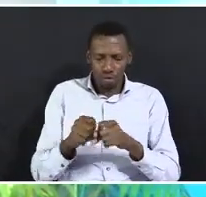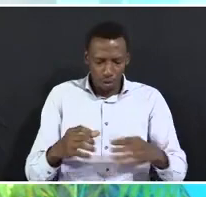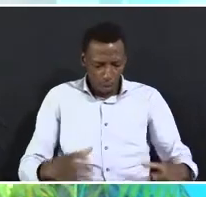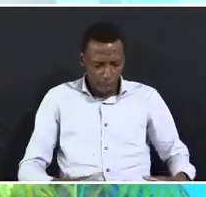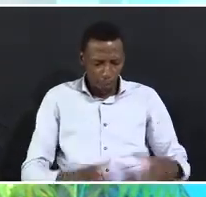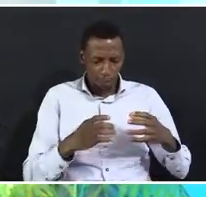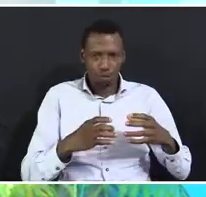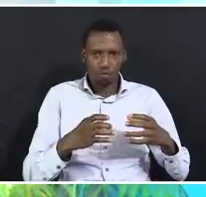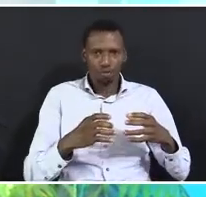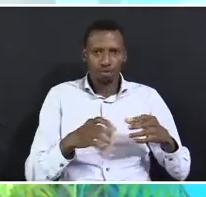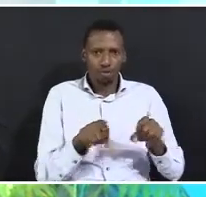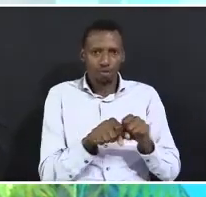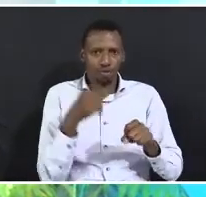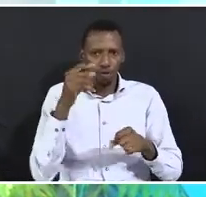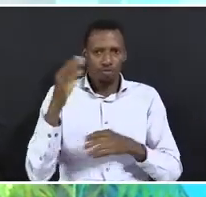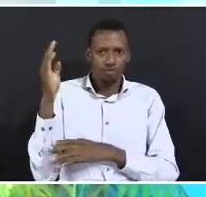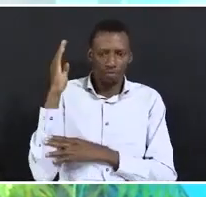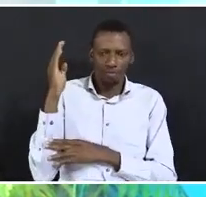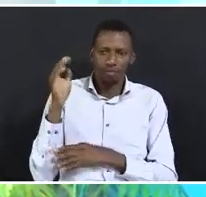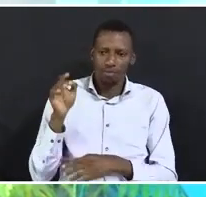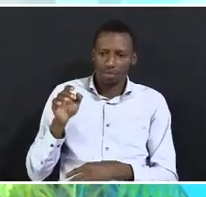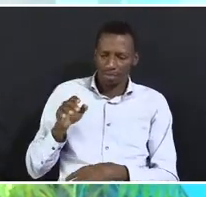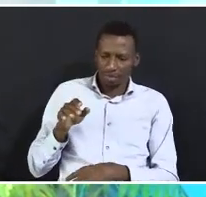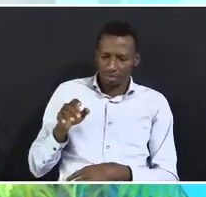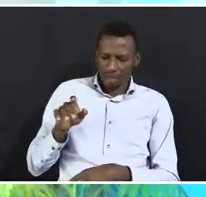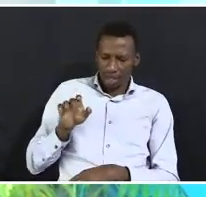the lady said that, you.